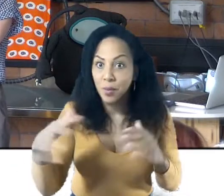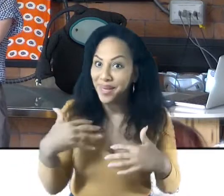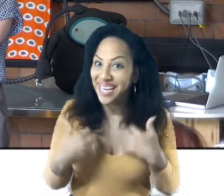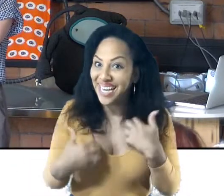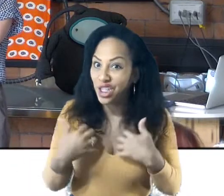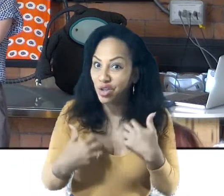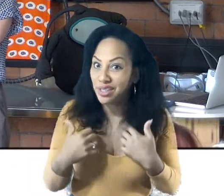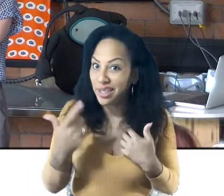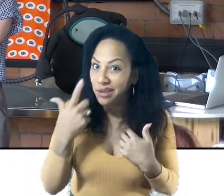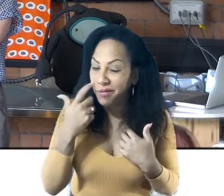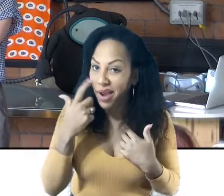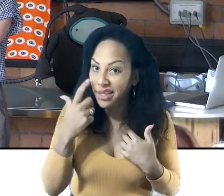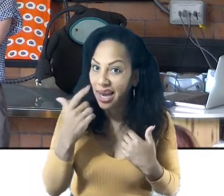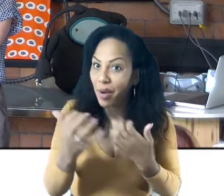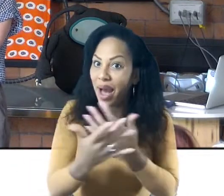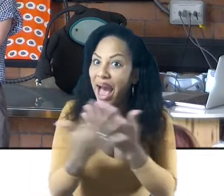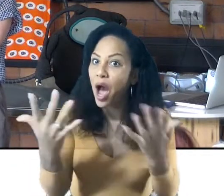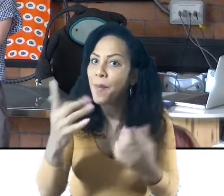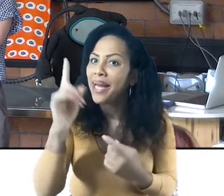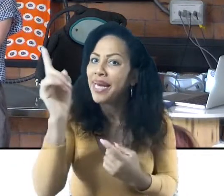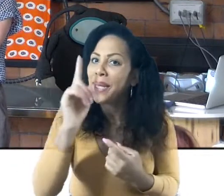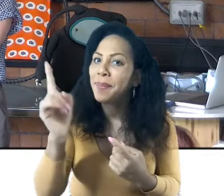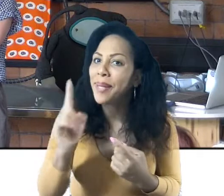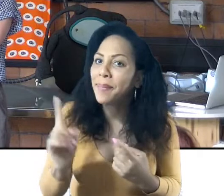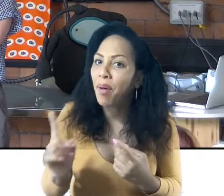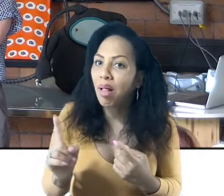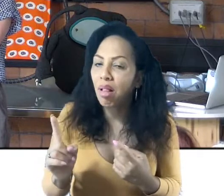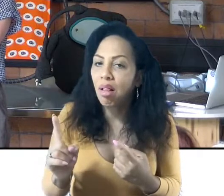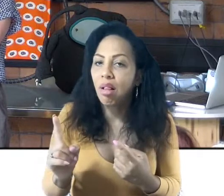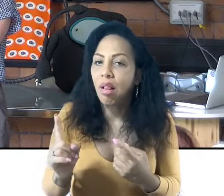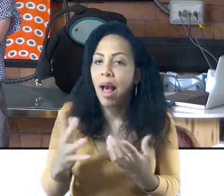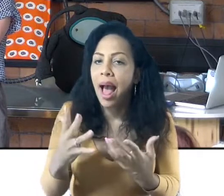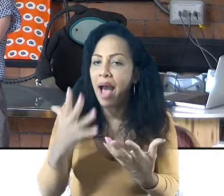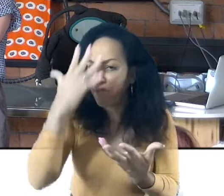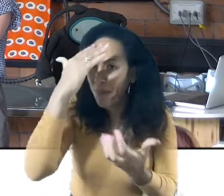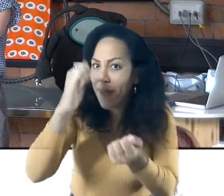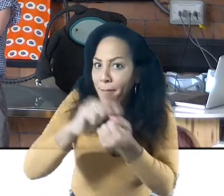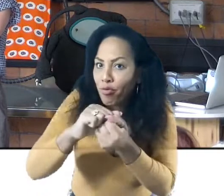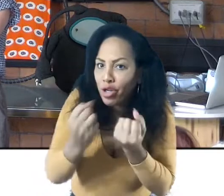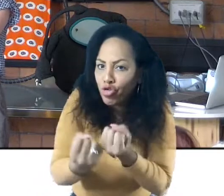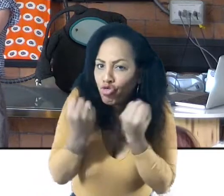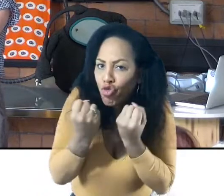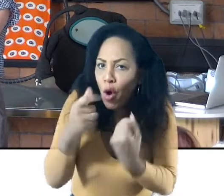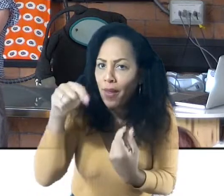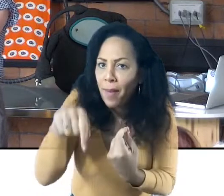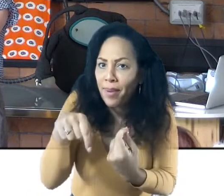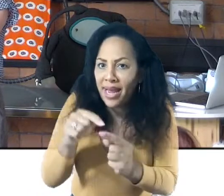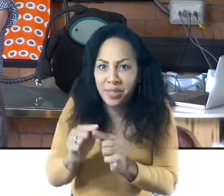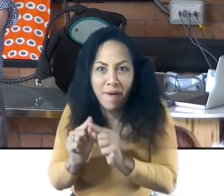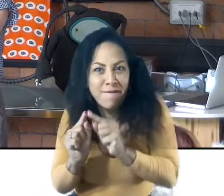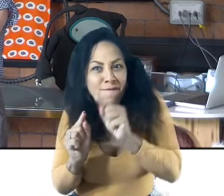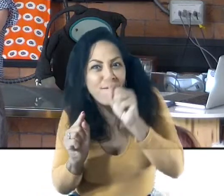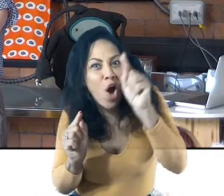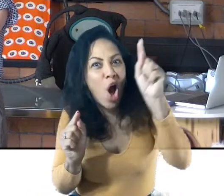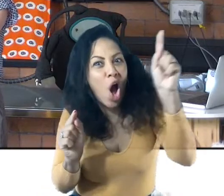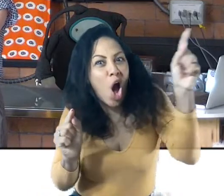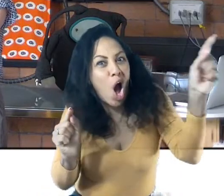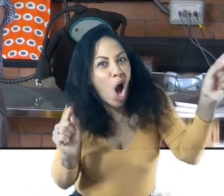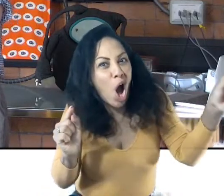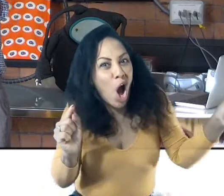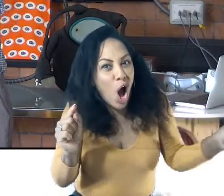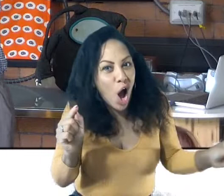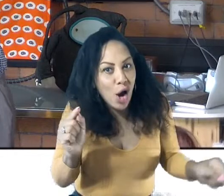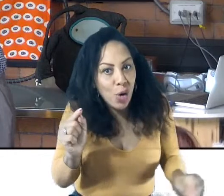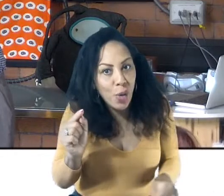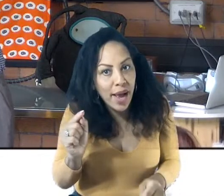great idea. Yeah, people don't have to be there at all. I think that's a great idea. There was... I was